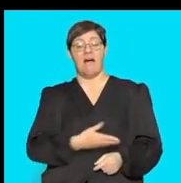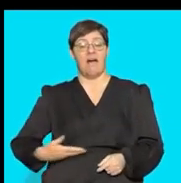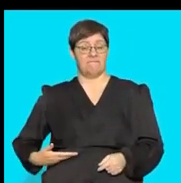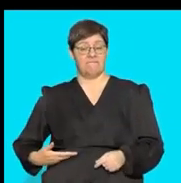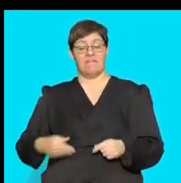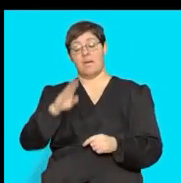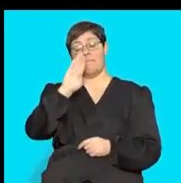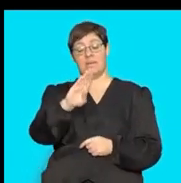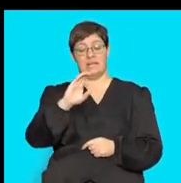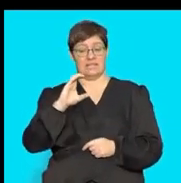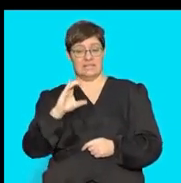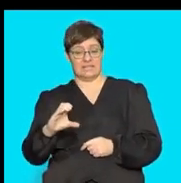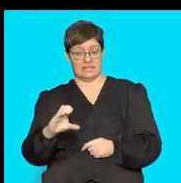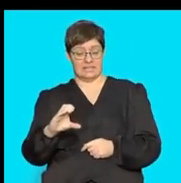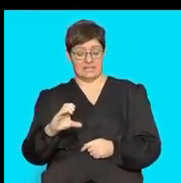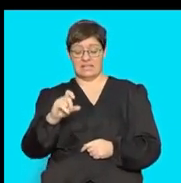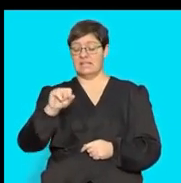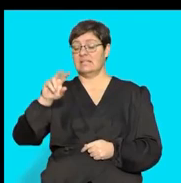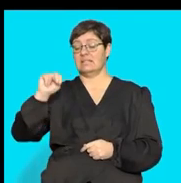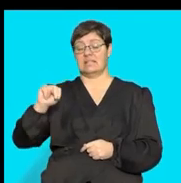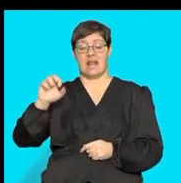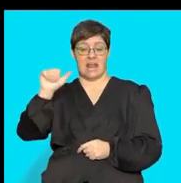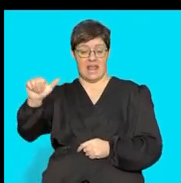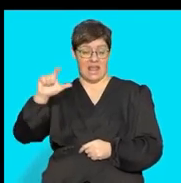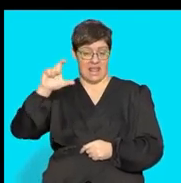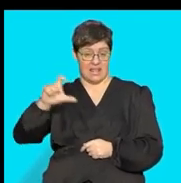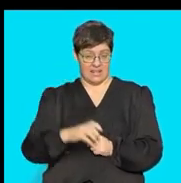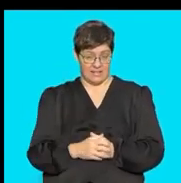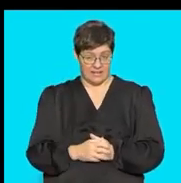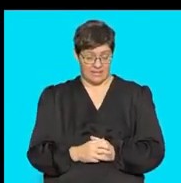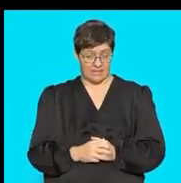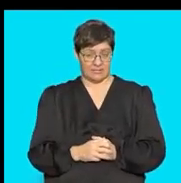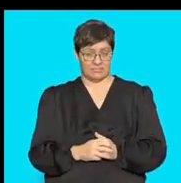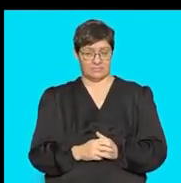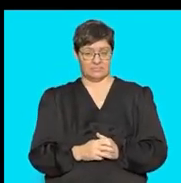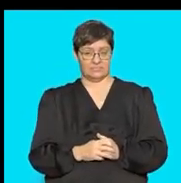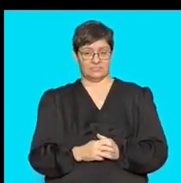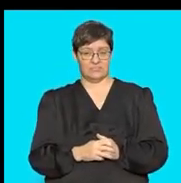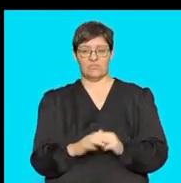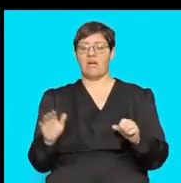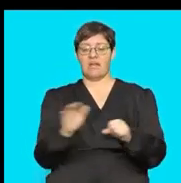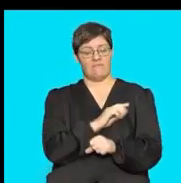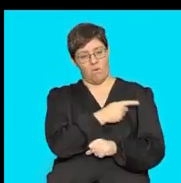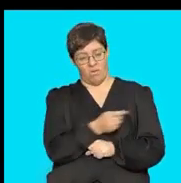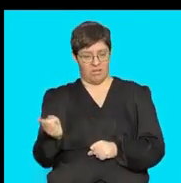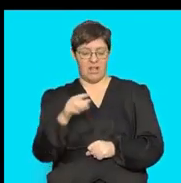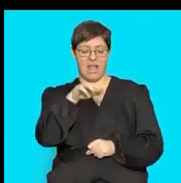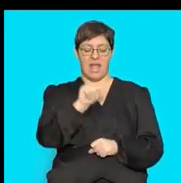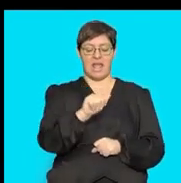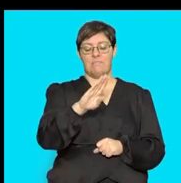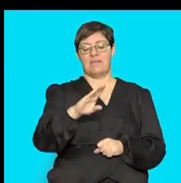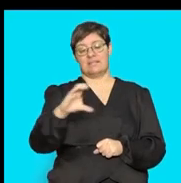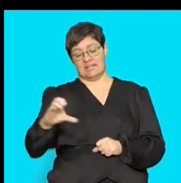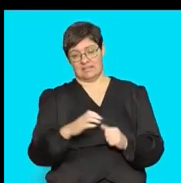half times BC sine of A. So we've covered all our letters